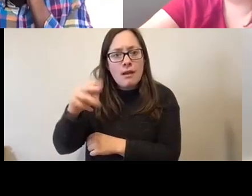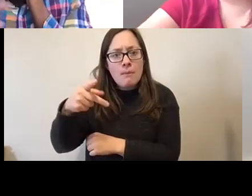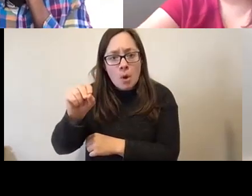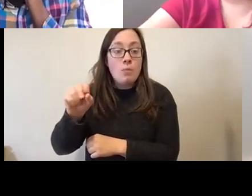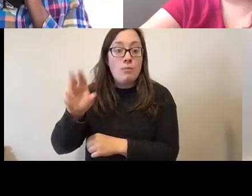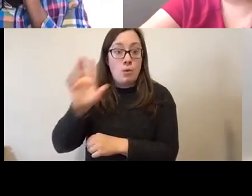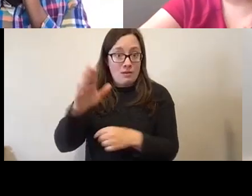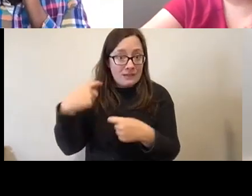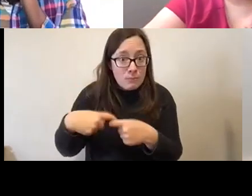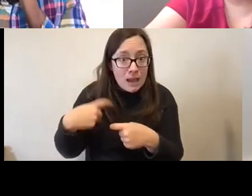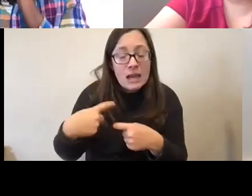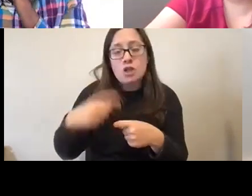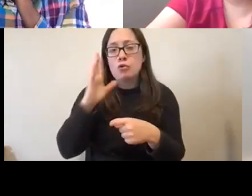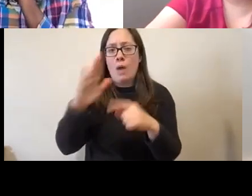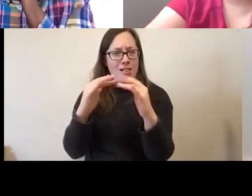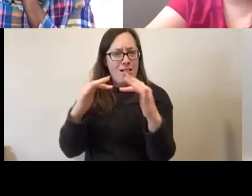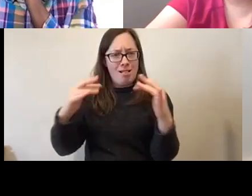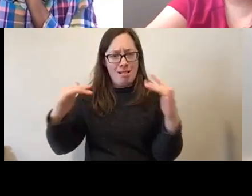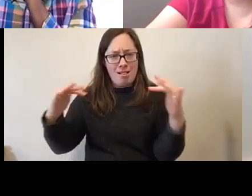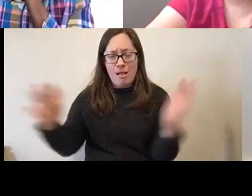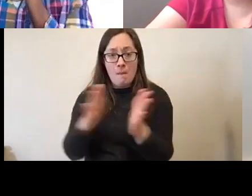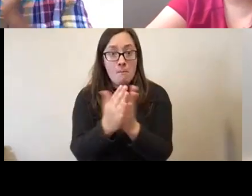also representative of different identities.